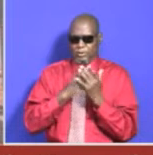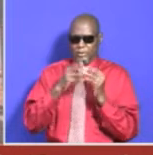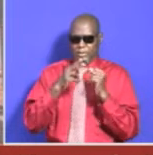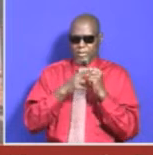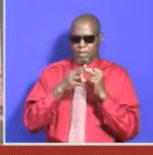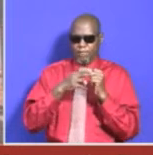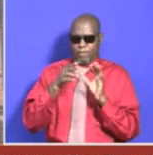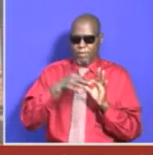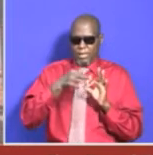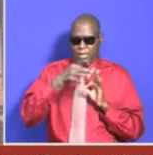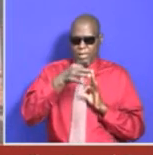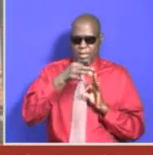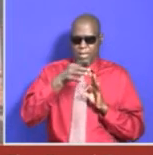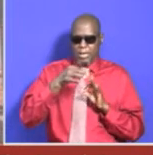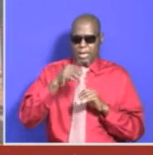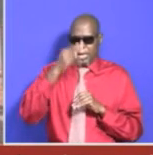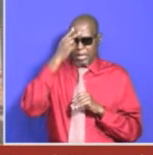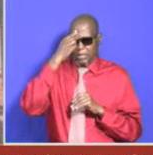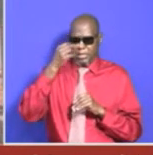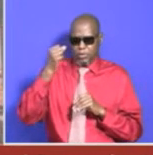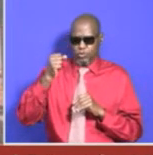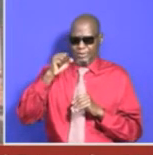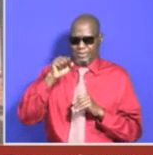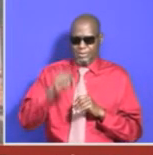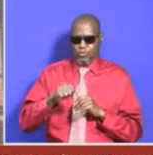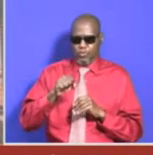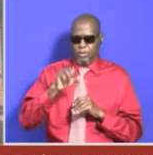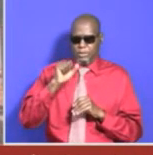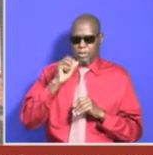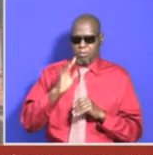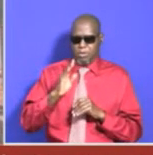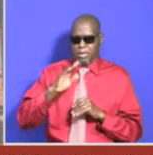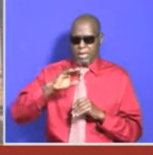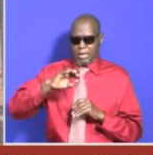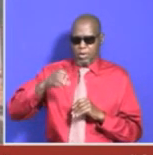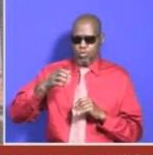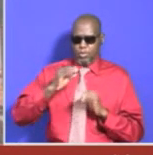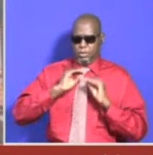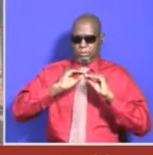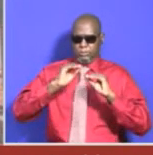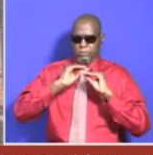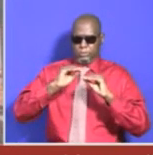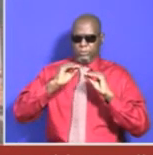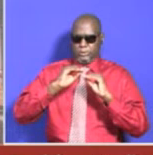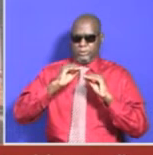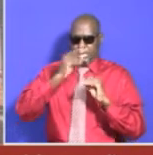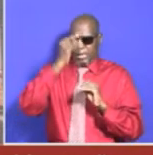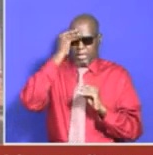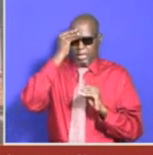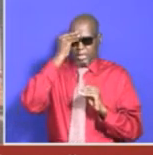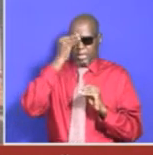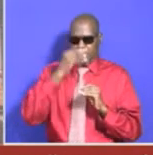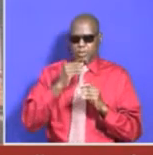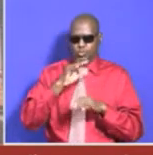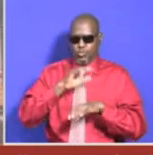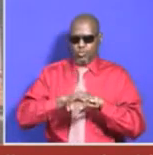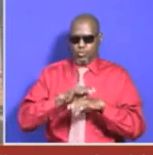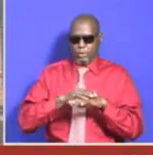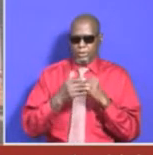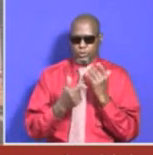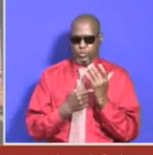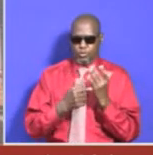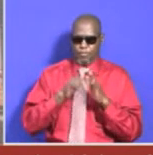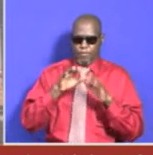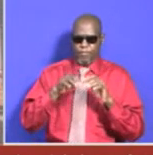farm in Ngama, Kajiado South Sub-County, where they learned appropriate farming skills and technologies. Among the crops planted on the farm were